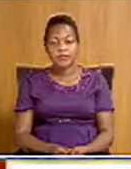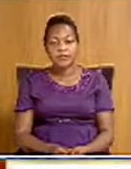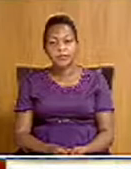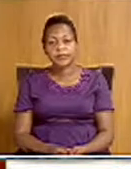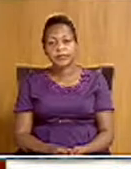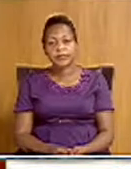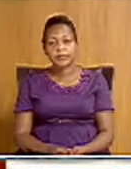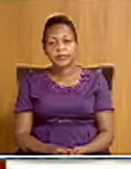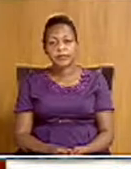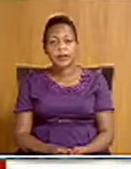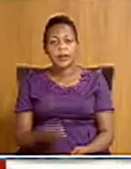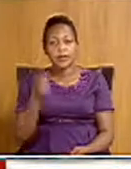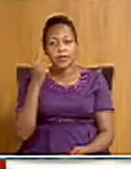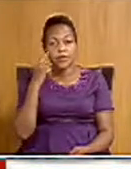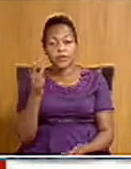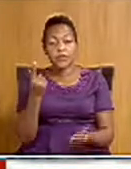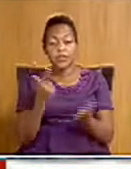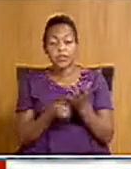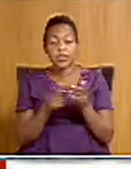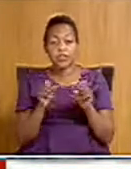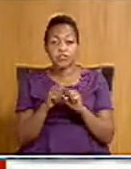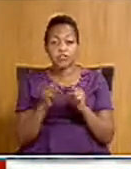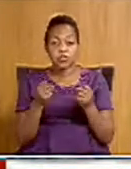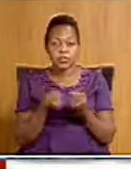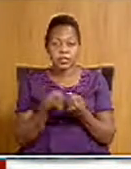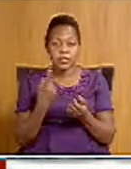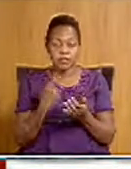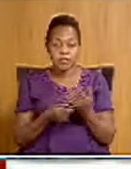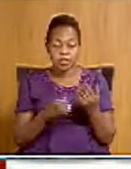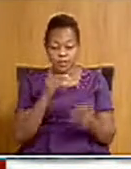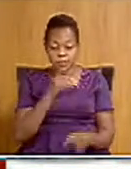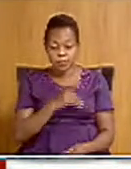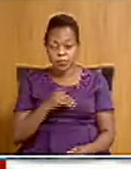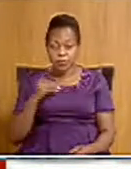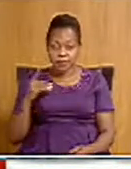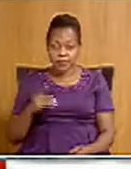prescription for Uganda society is democracy.